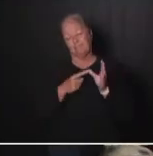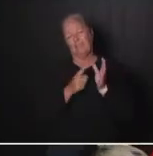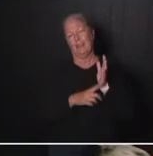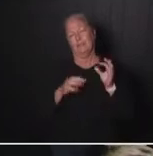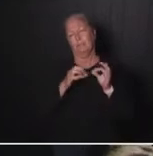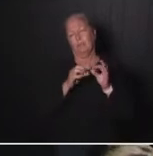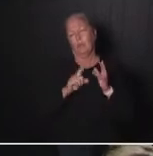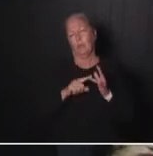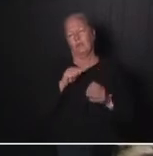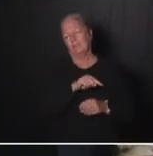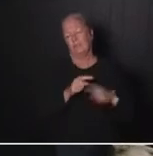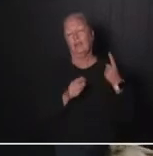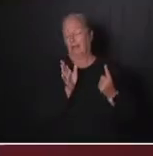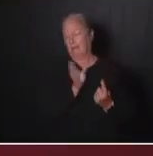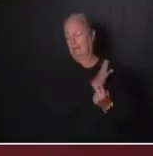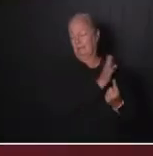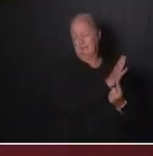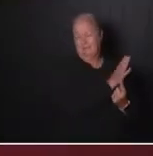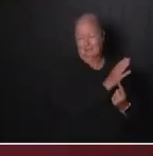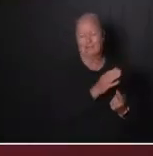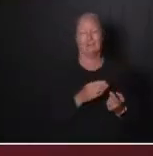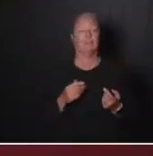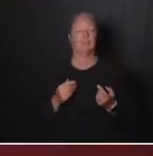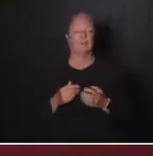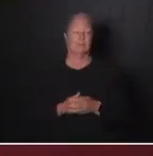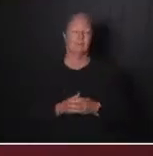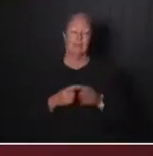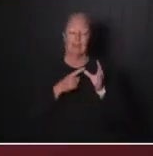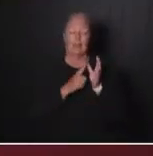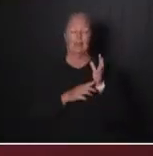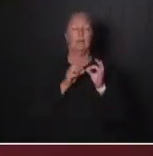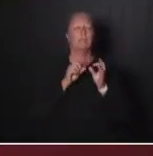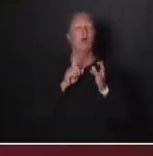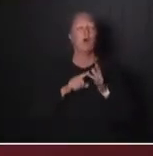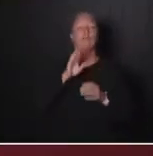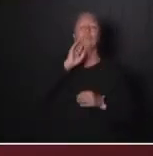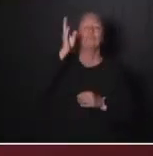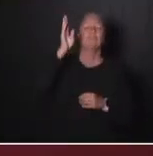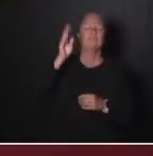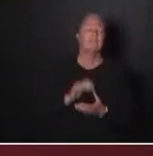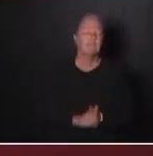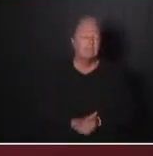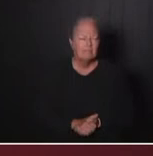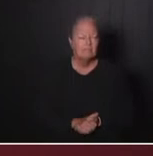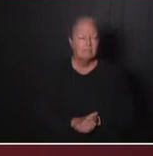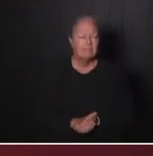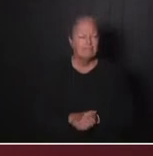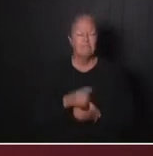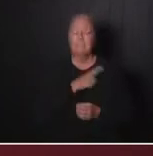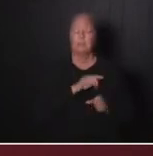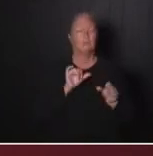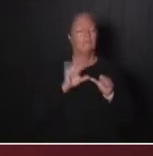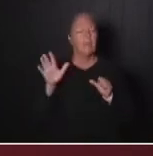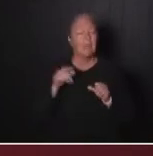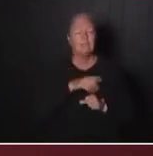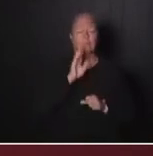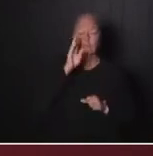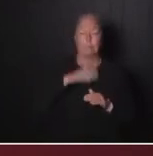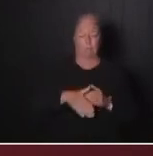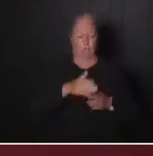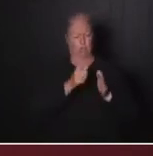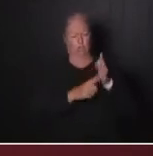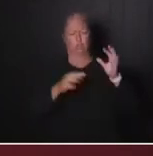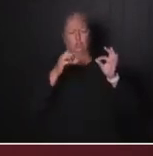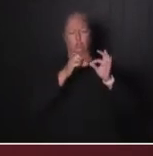him. So, I mean, Albo really stood up today and made it clear what we stand for, jobs